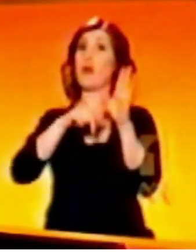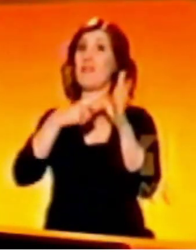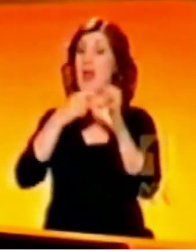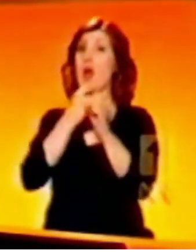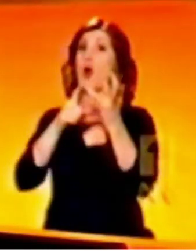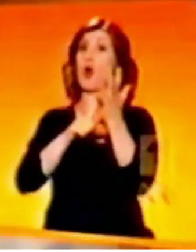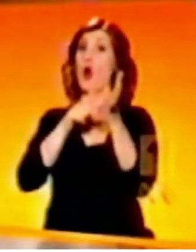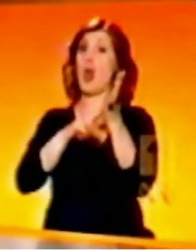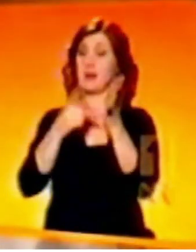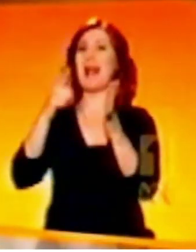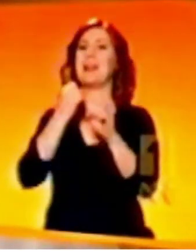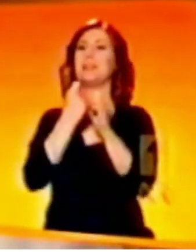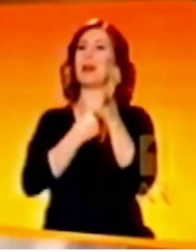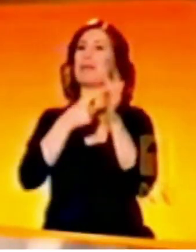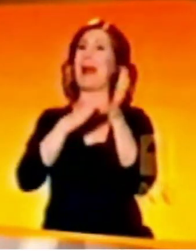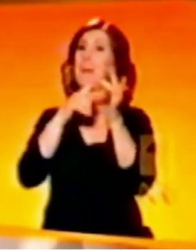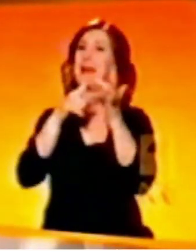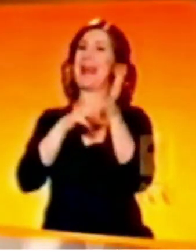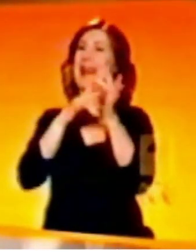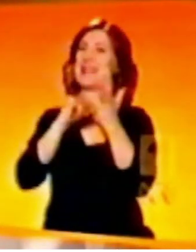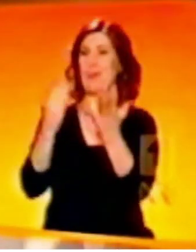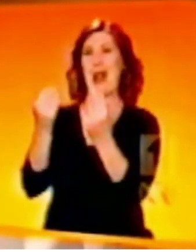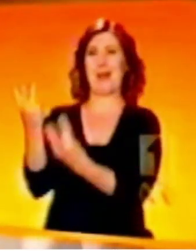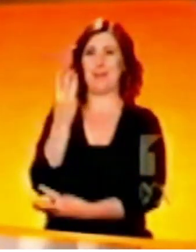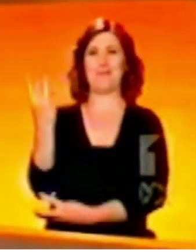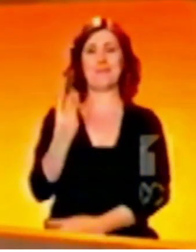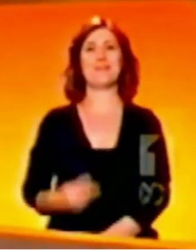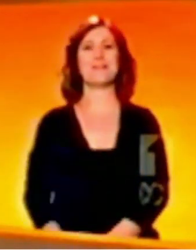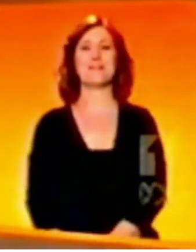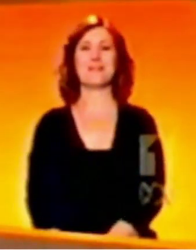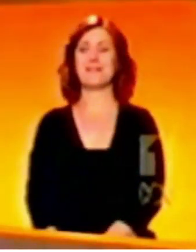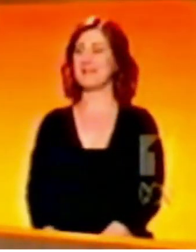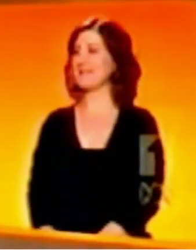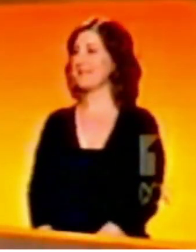Sophia Golan, and Federal Discrimination Commissioner Graham Innes. Welcome all.